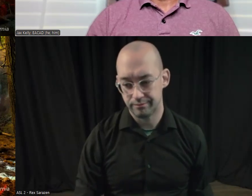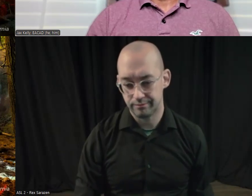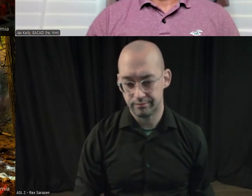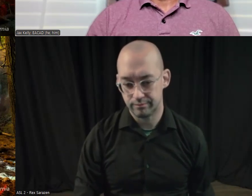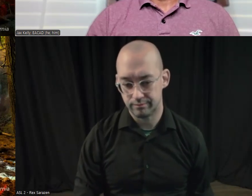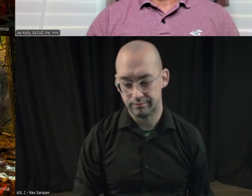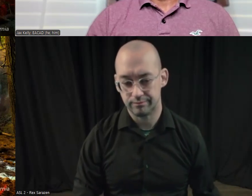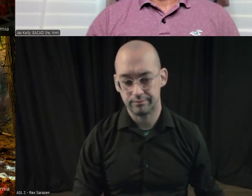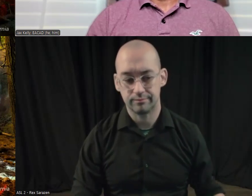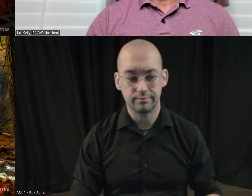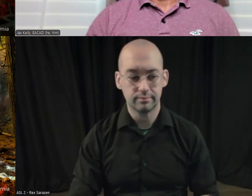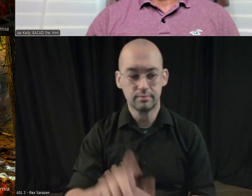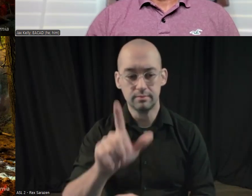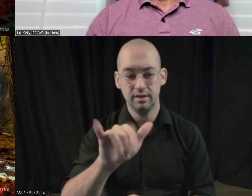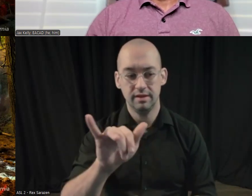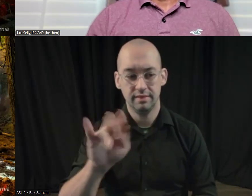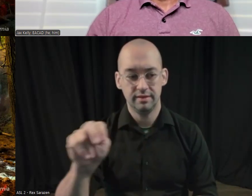Looks like Lynn has her hand raised.